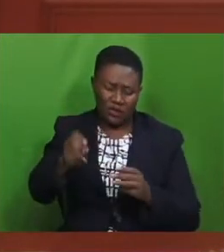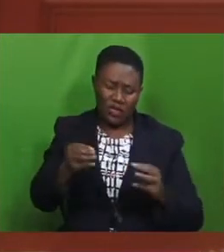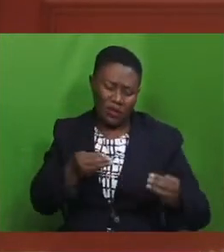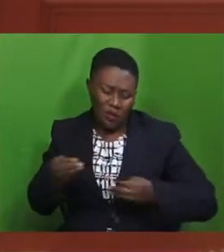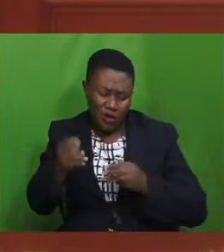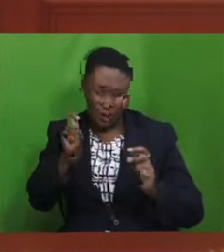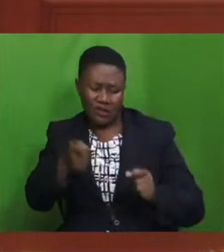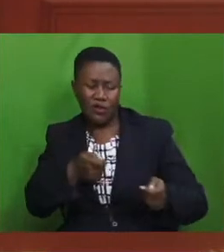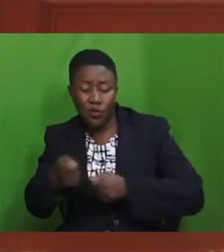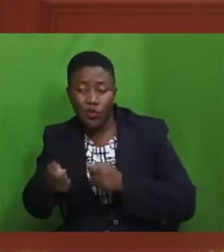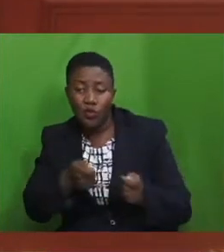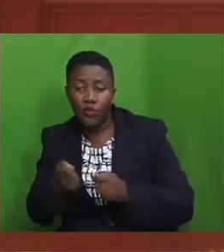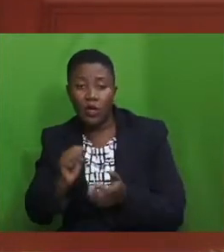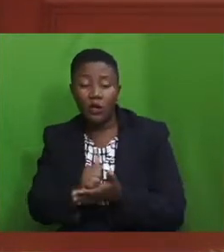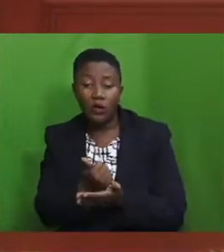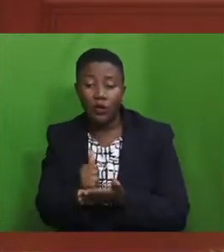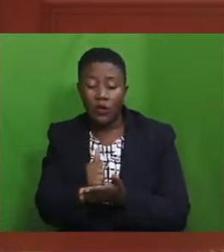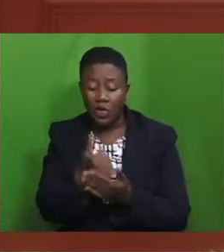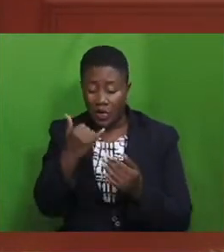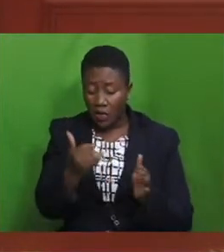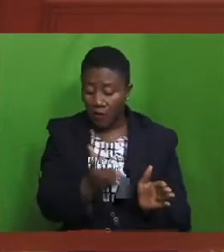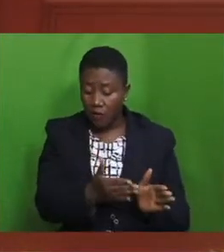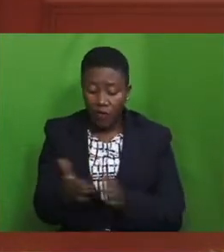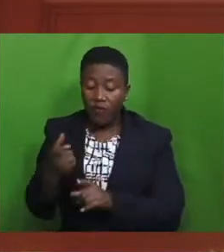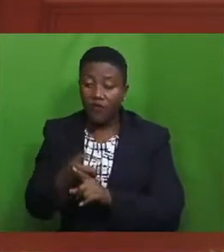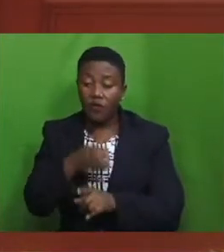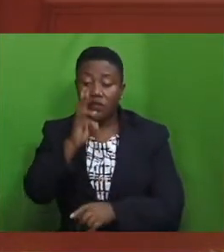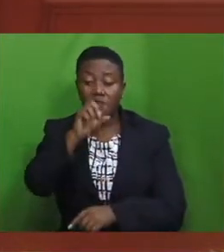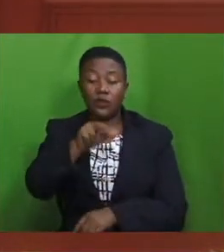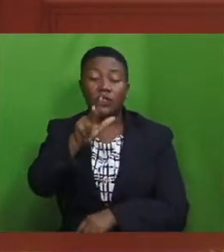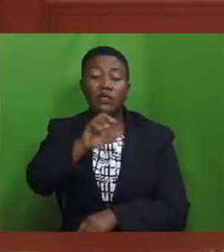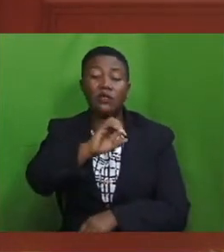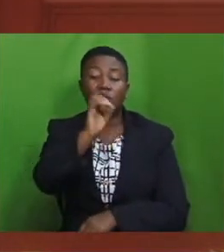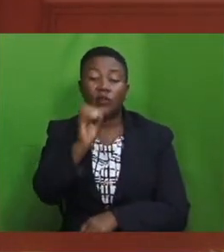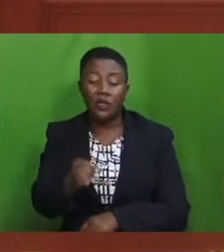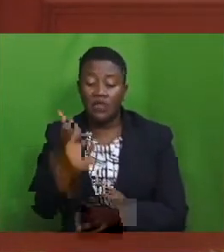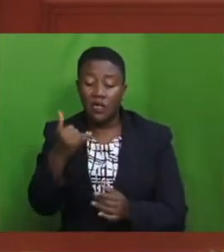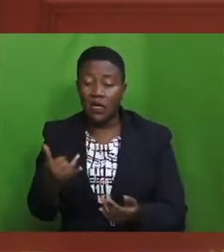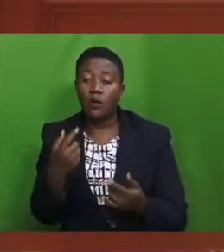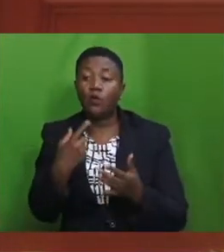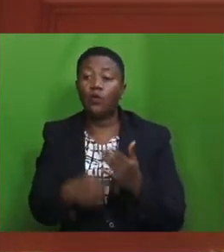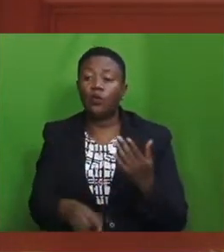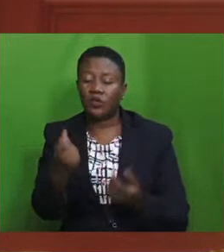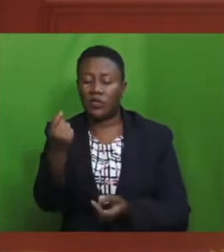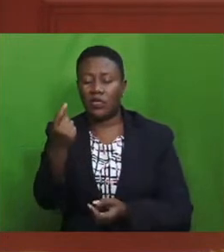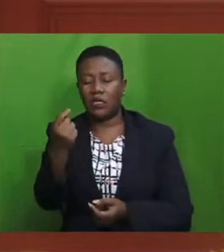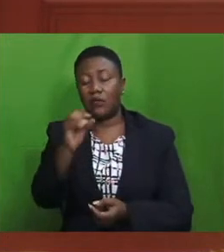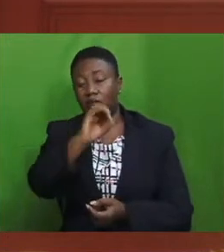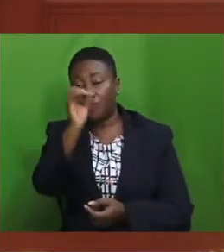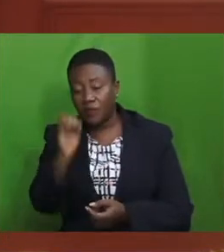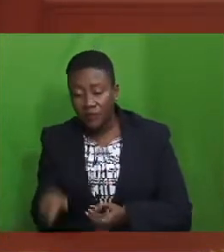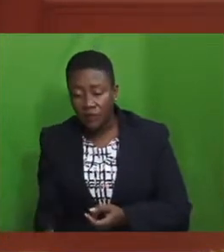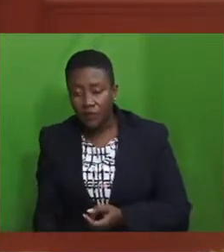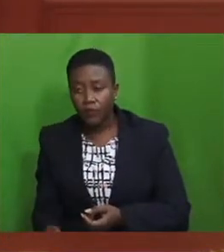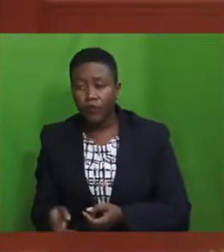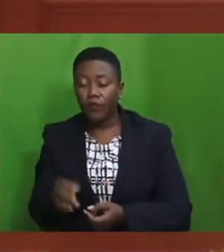You have moved away from 6.3% to 11% and to the IMF